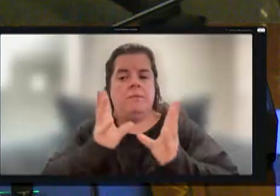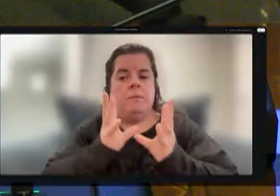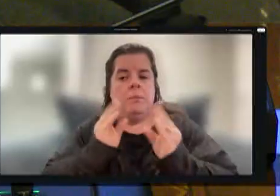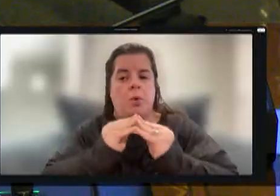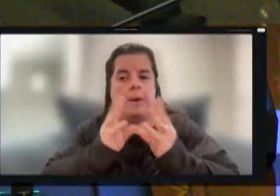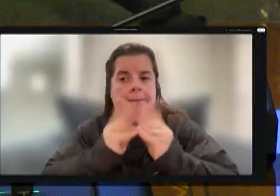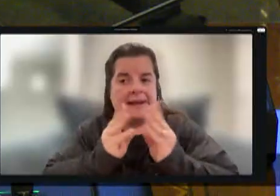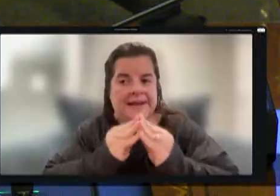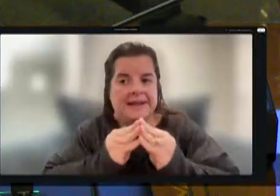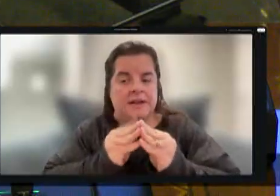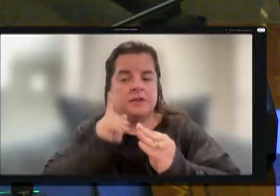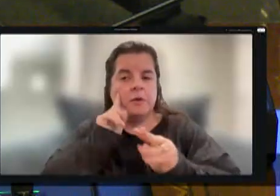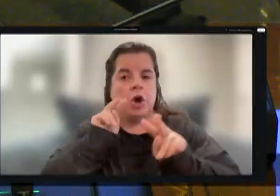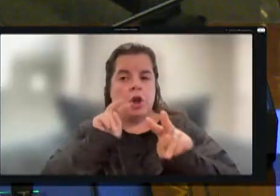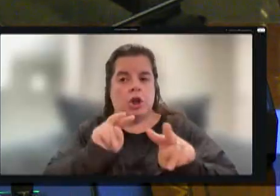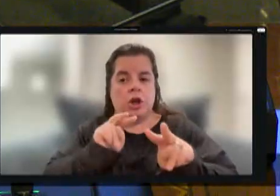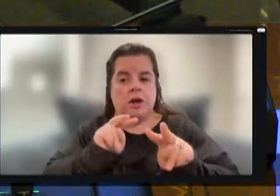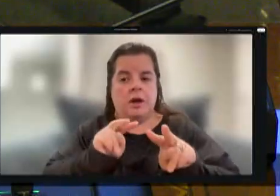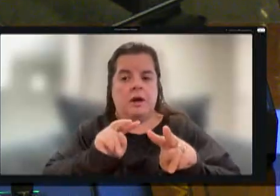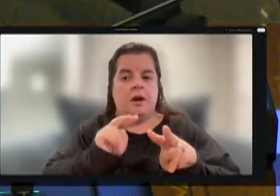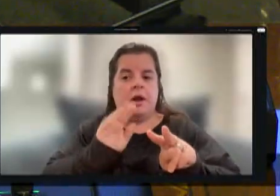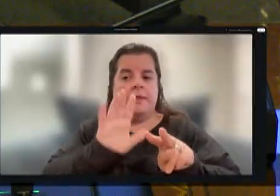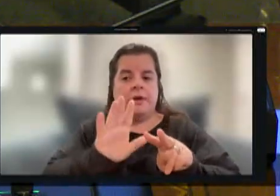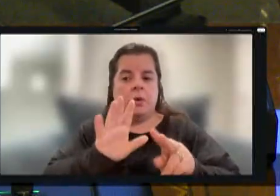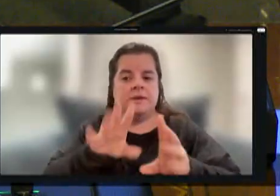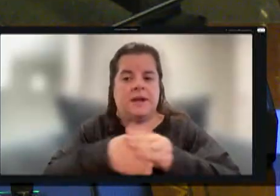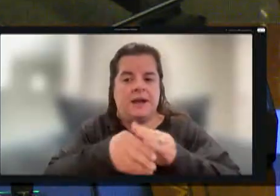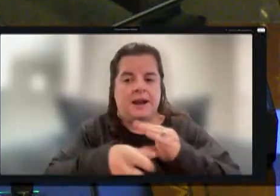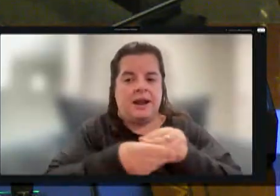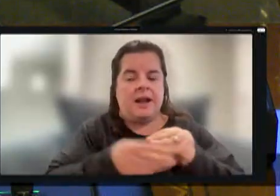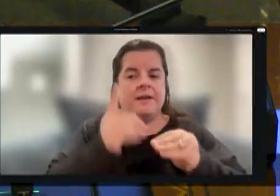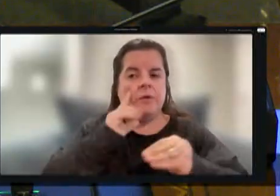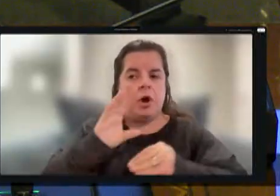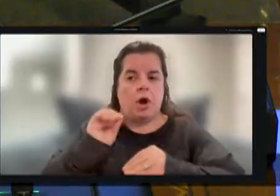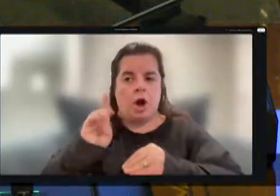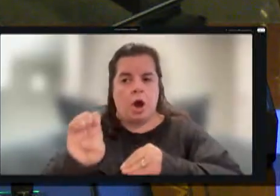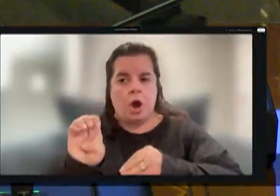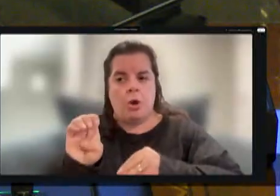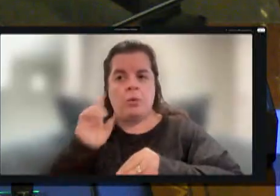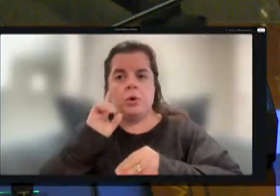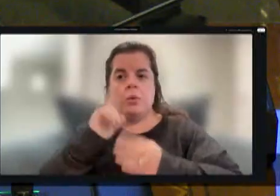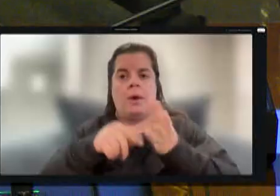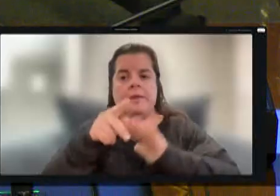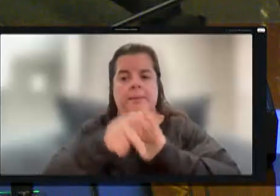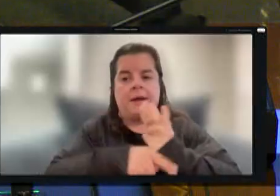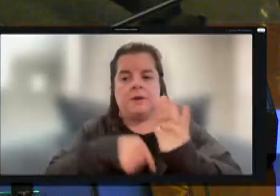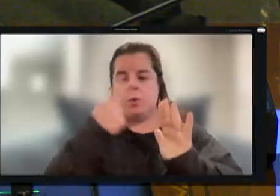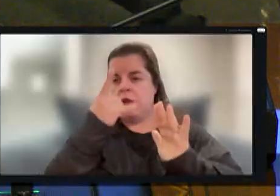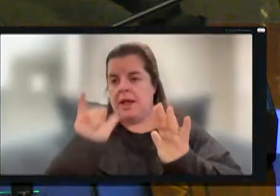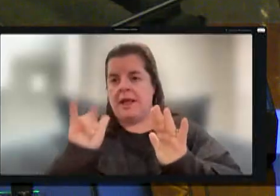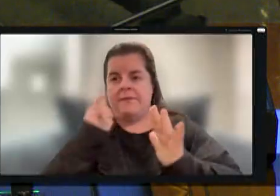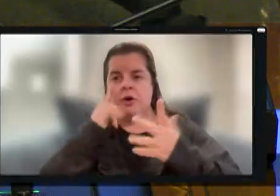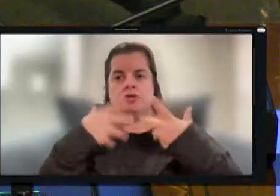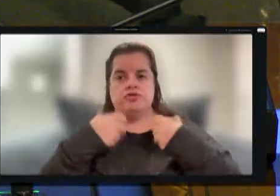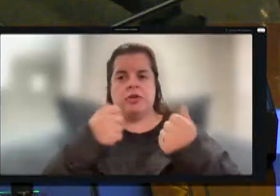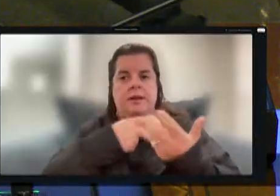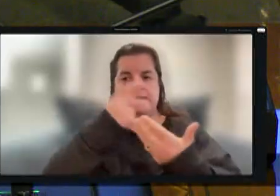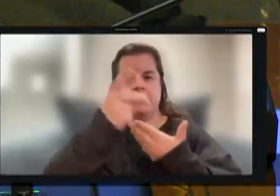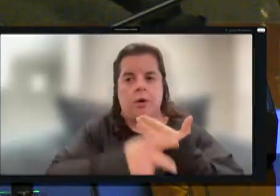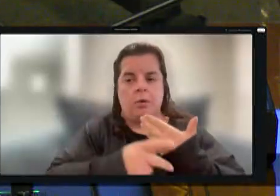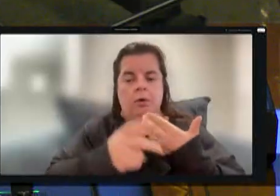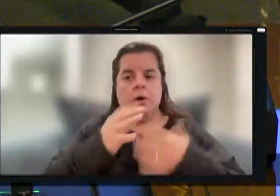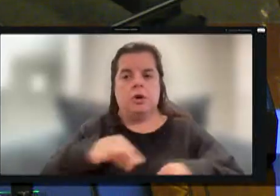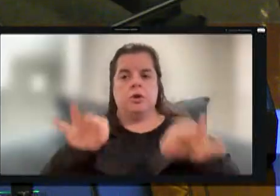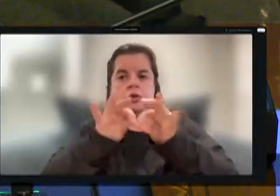what the codification into code of the policies would actually look like to strengthen our program. It's worth noting that